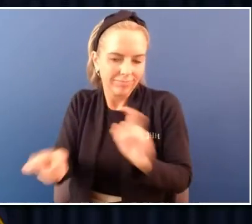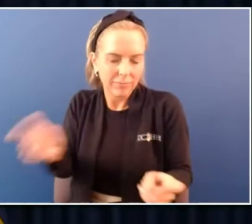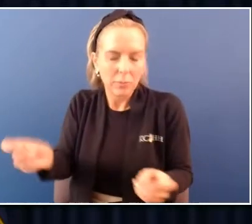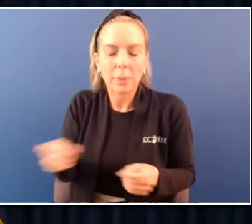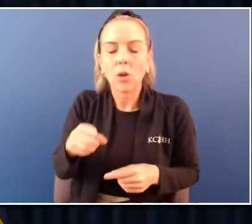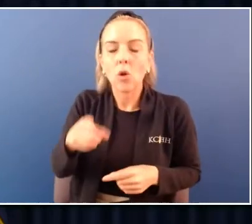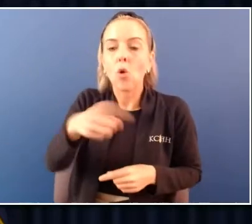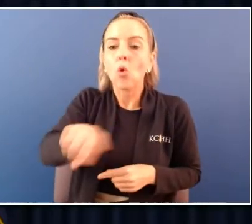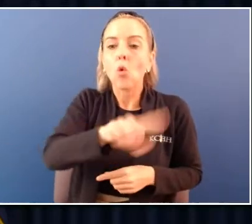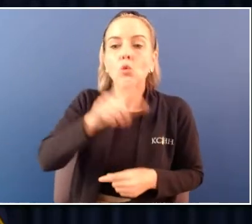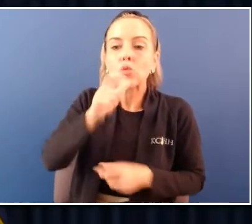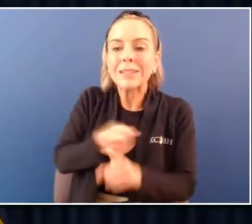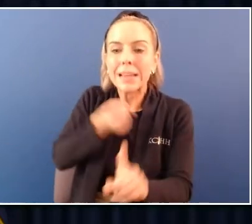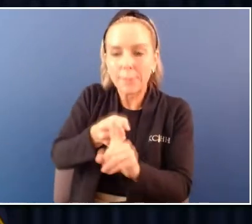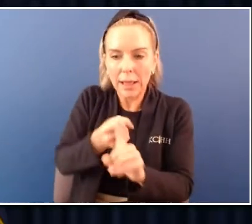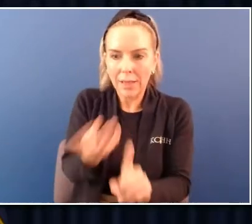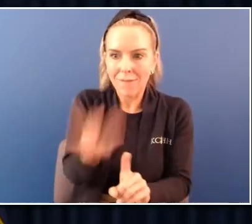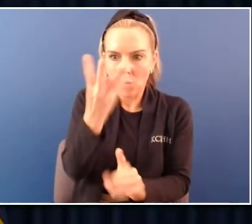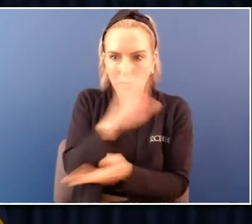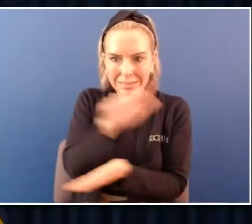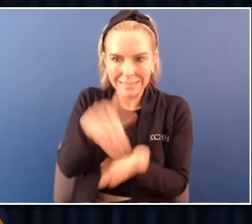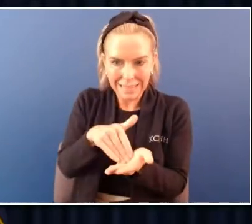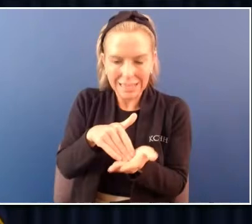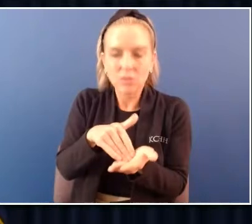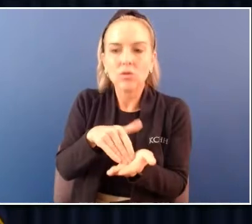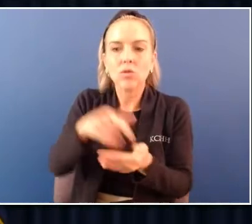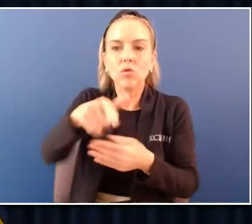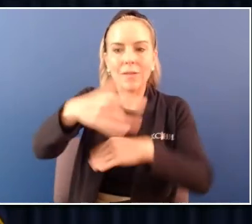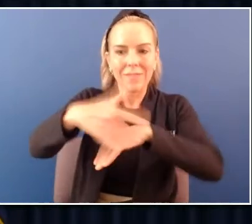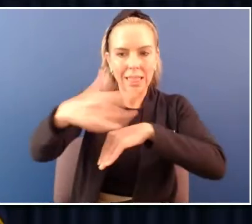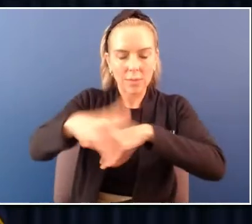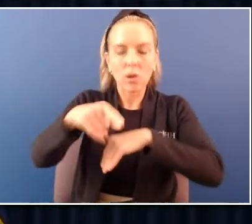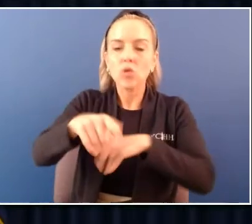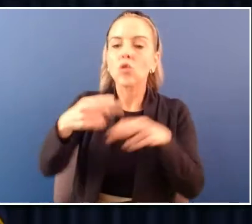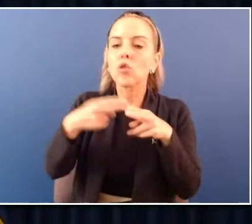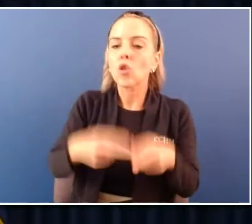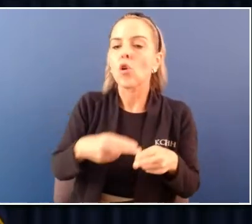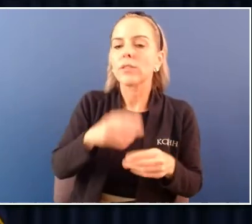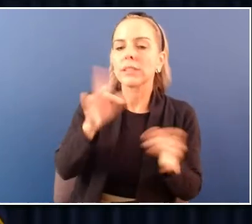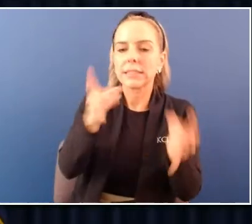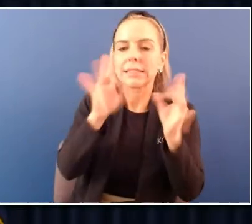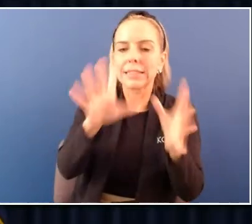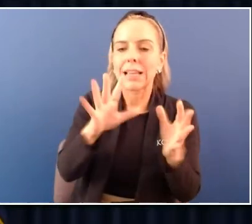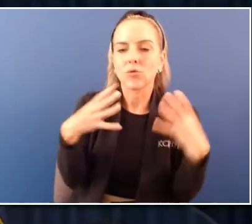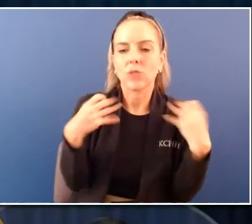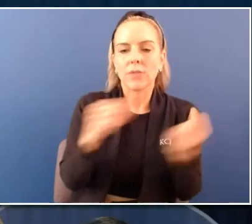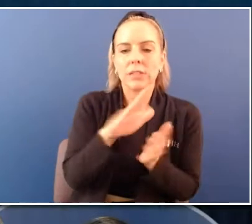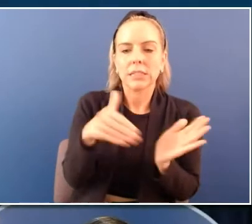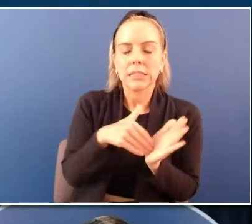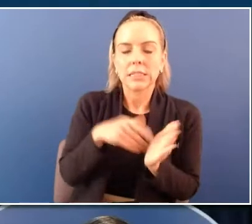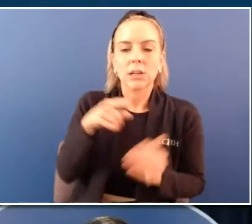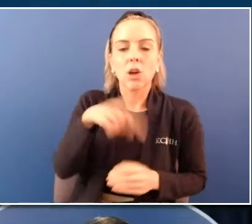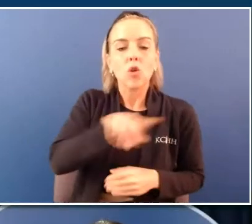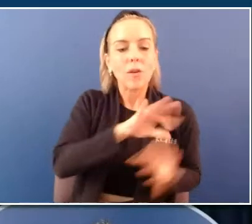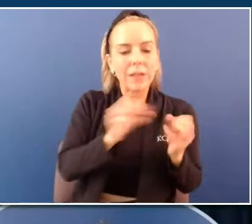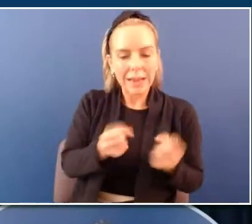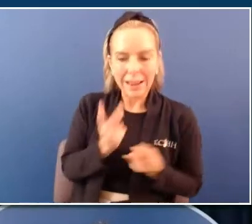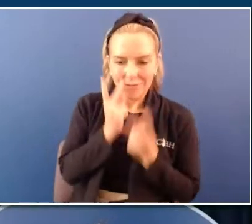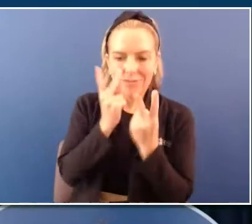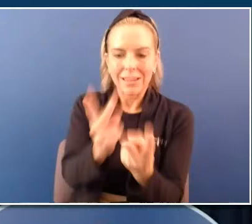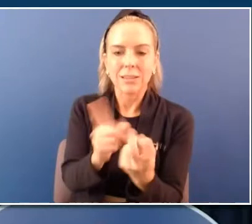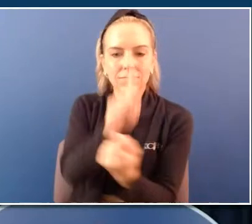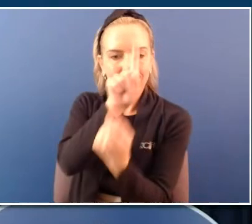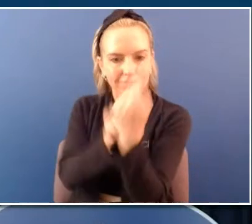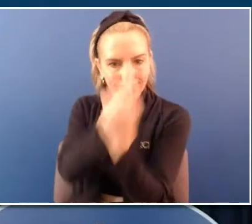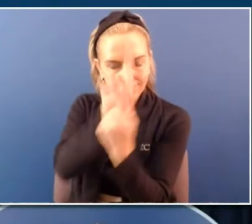are 4 centers open. These are the disaster recovery centers where families can visit face-to-face with FEMA staff,